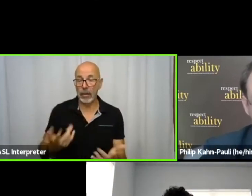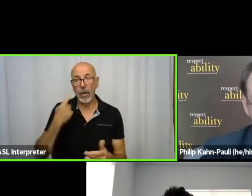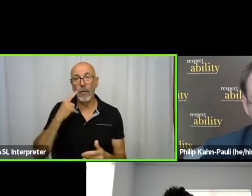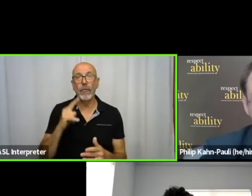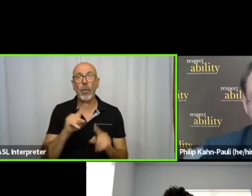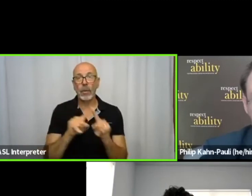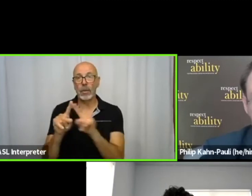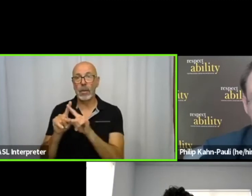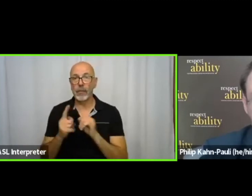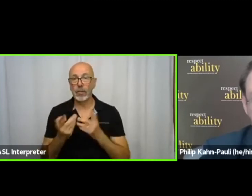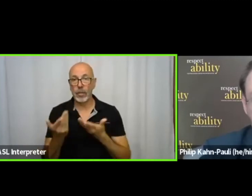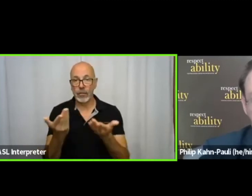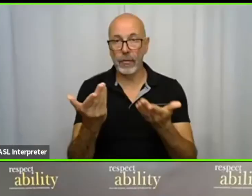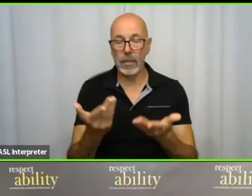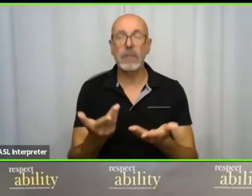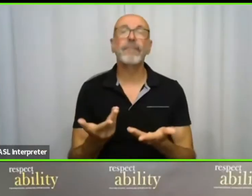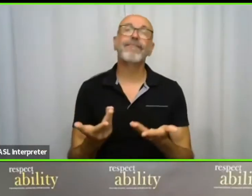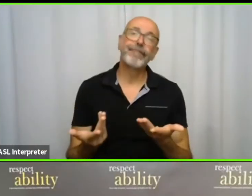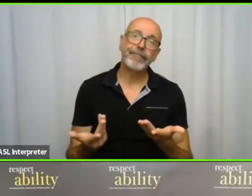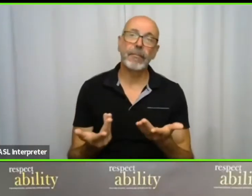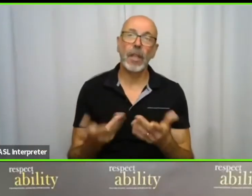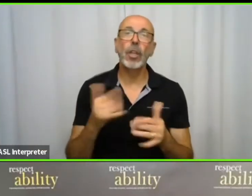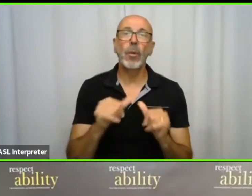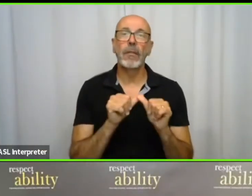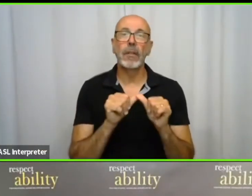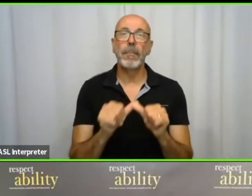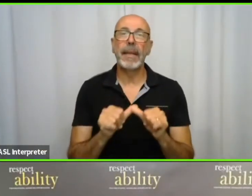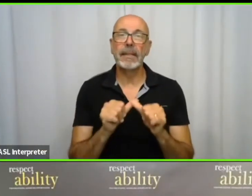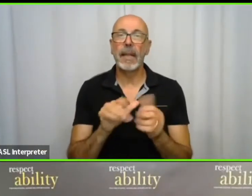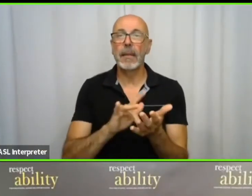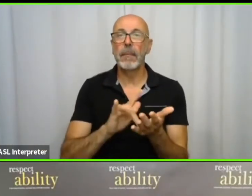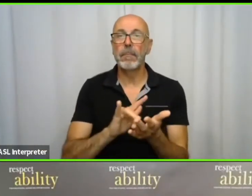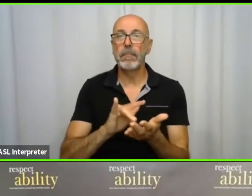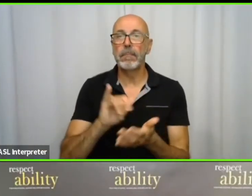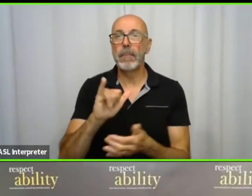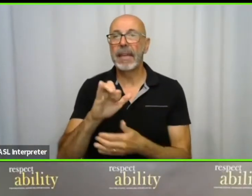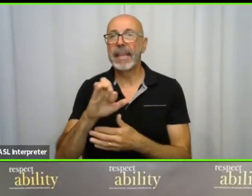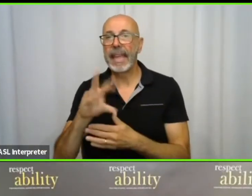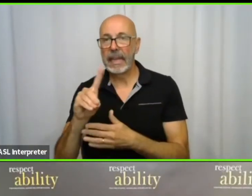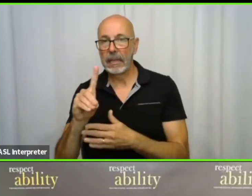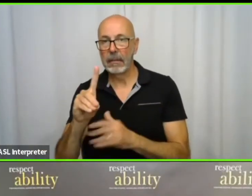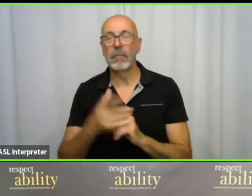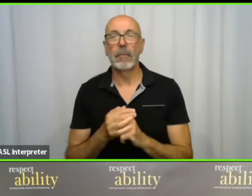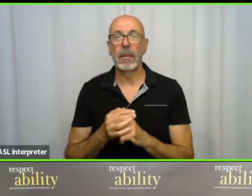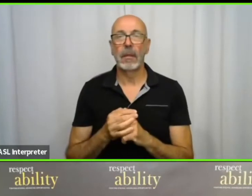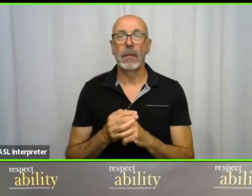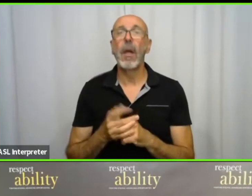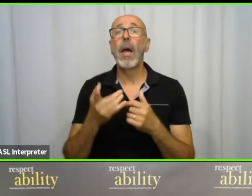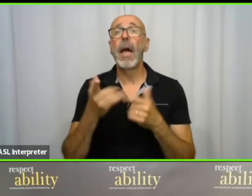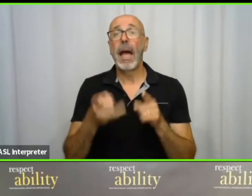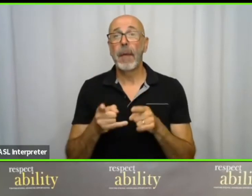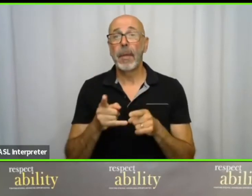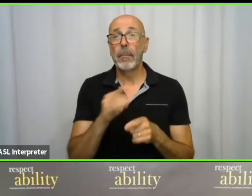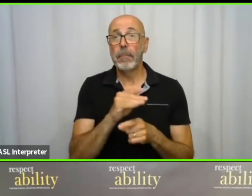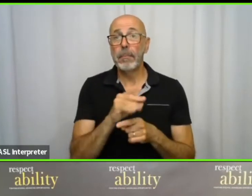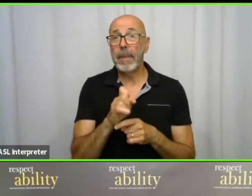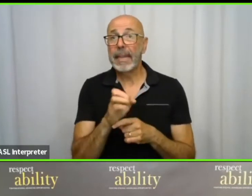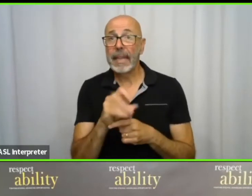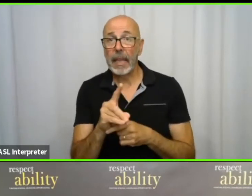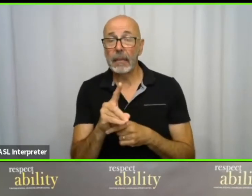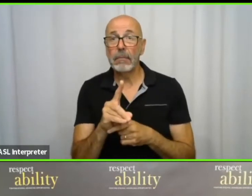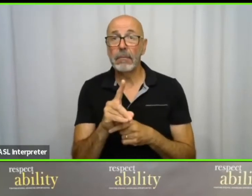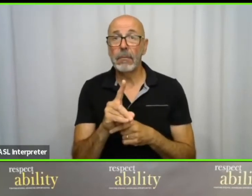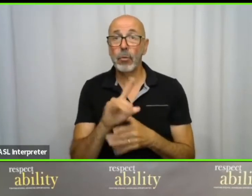those services, you have to maintain Medicaid, which when it was created in the 70s was based on